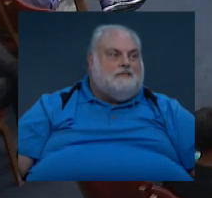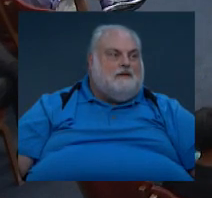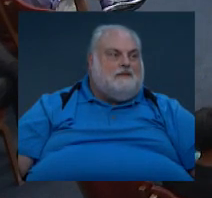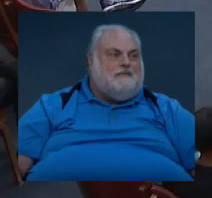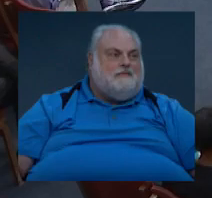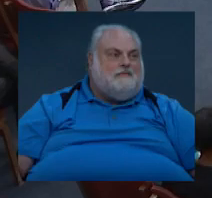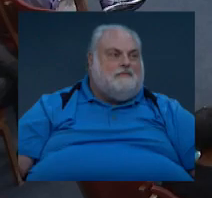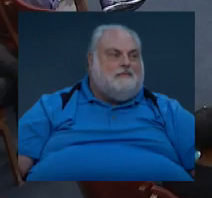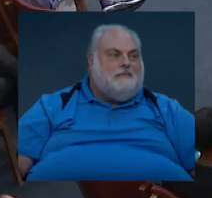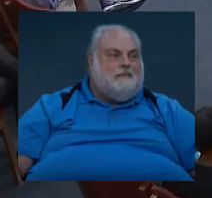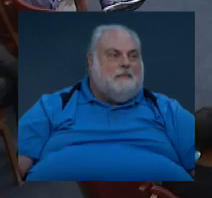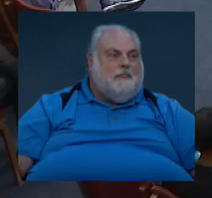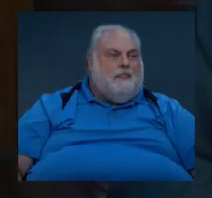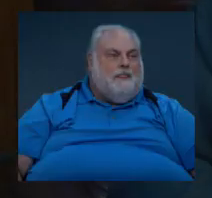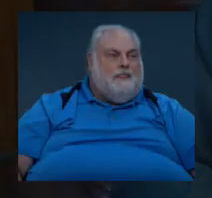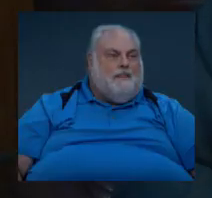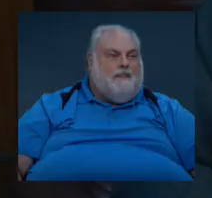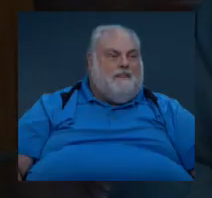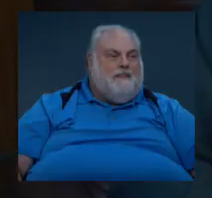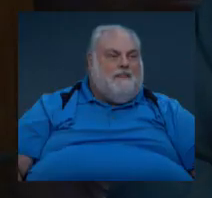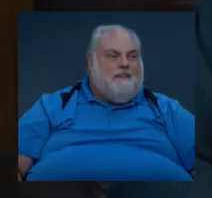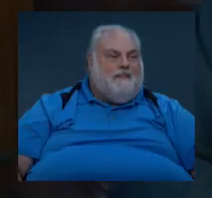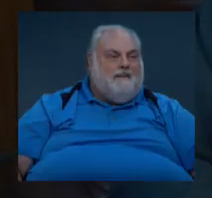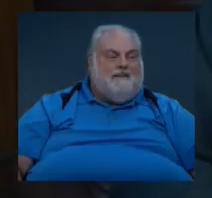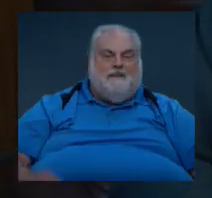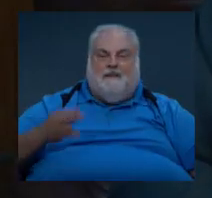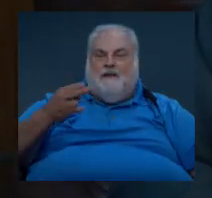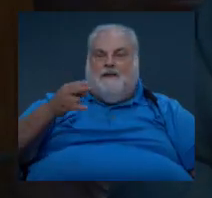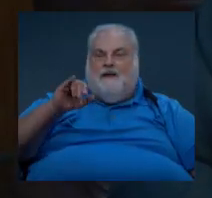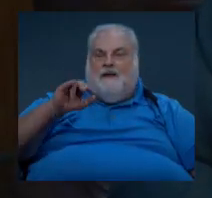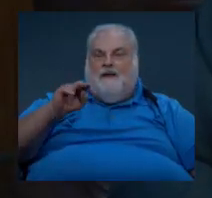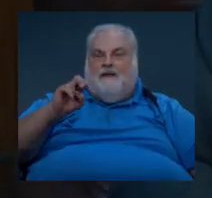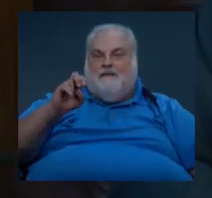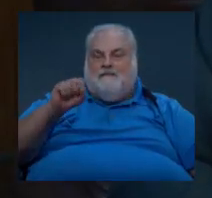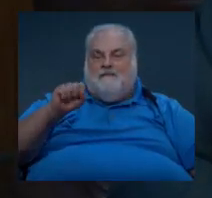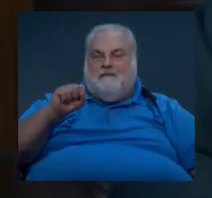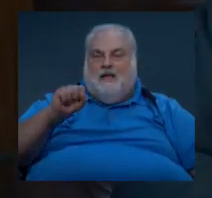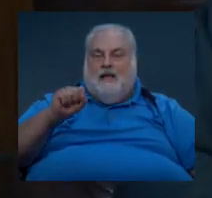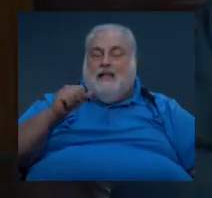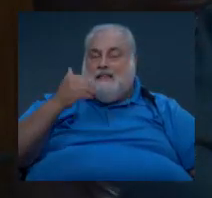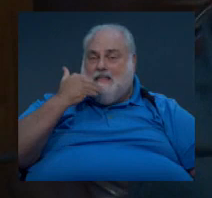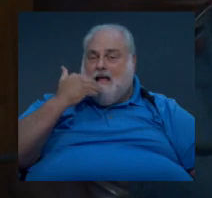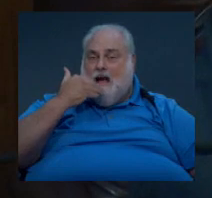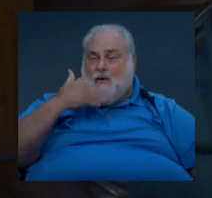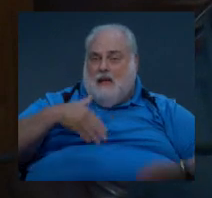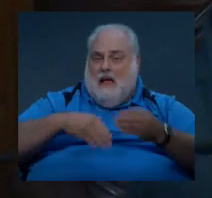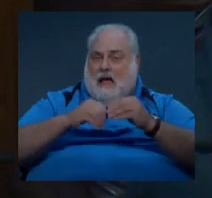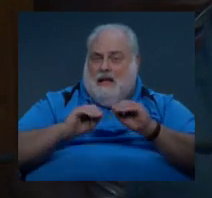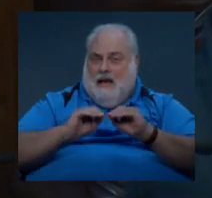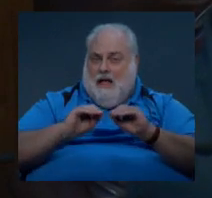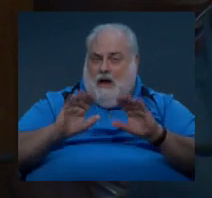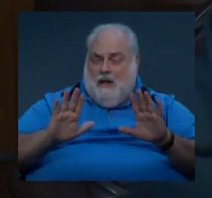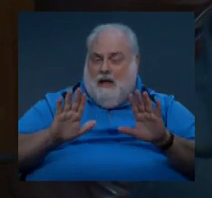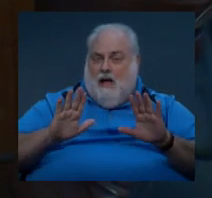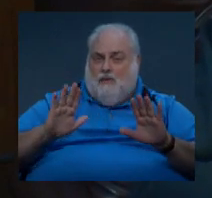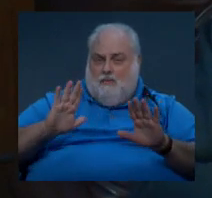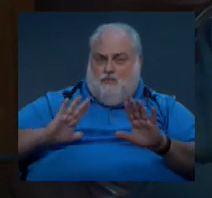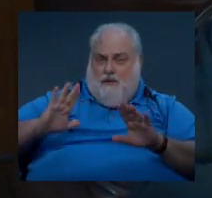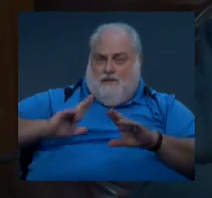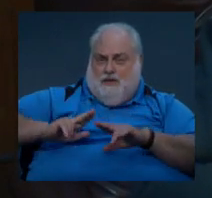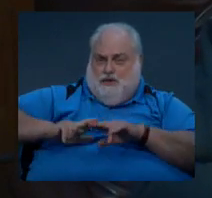Thank you. I wanted to give a little clarity since I was the previous chair, and the genesis of this